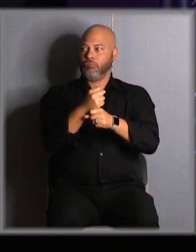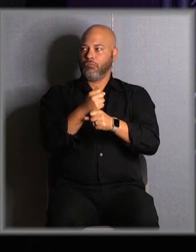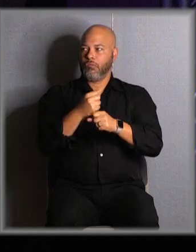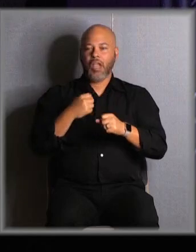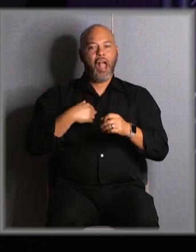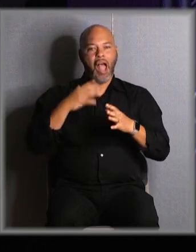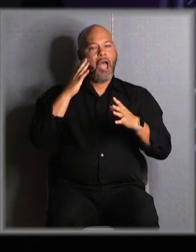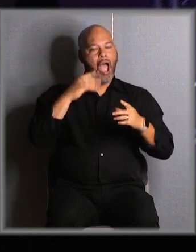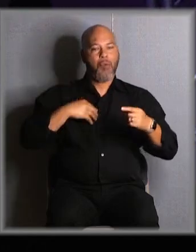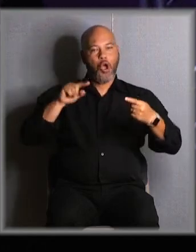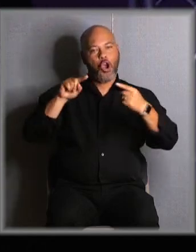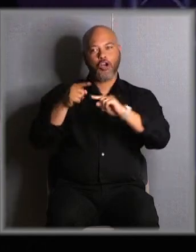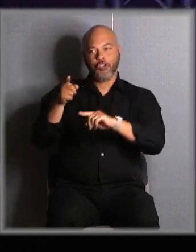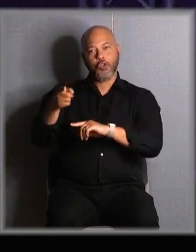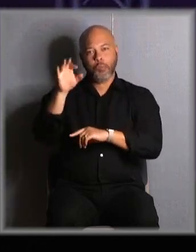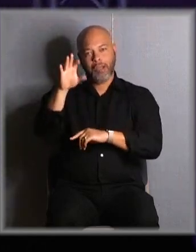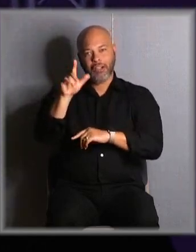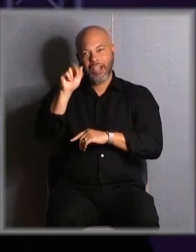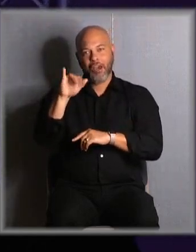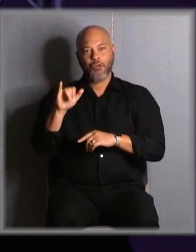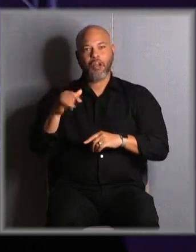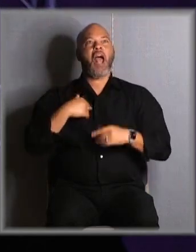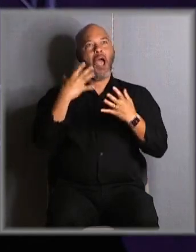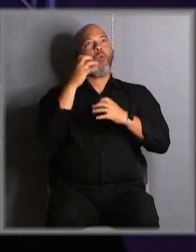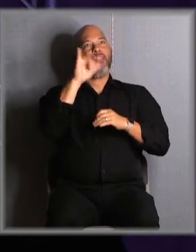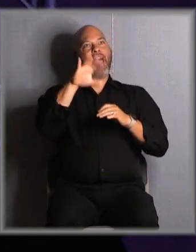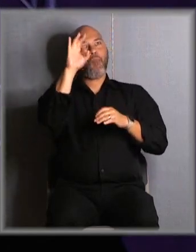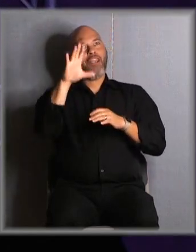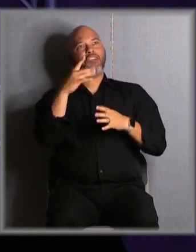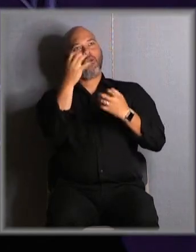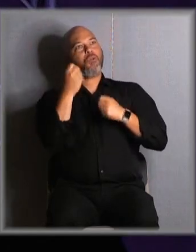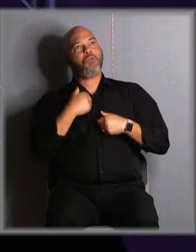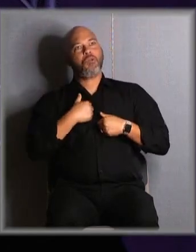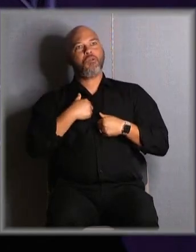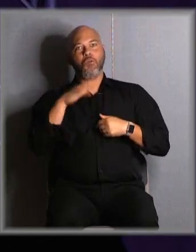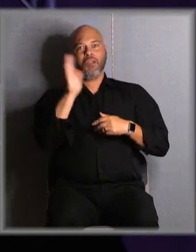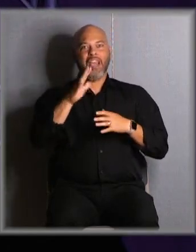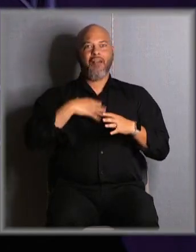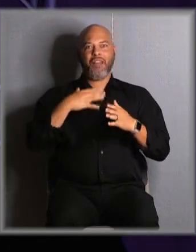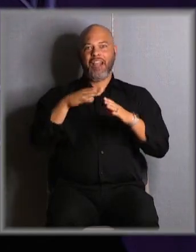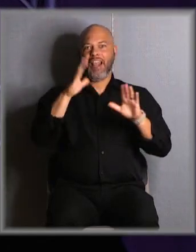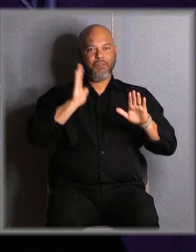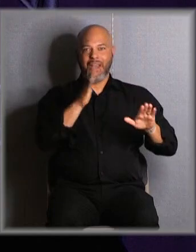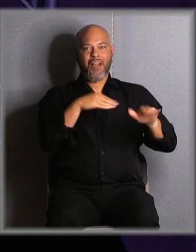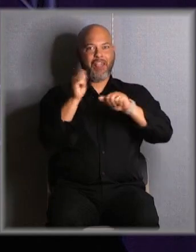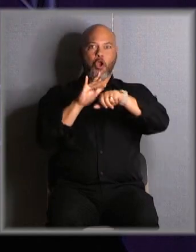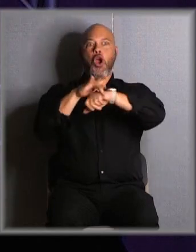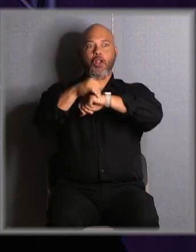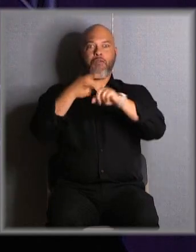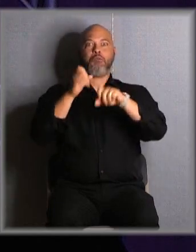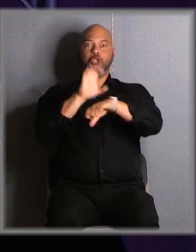tonight. Because they're going to be like, I want that preacher to come back. We ain't never got out of here at 7 o'clock.